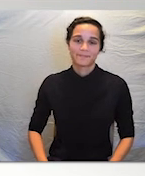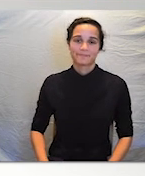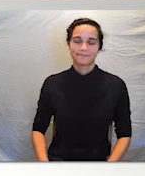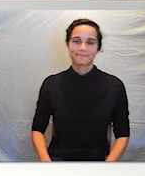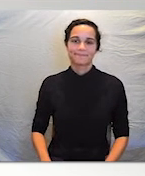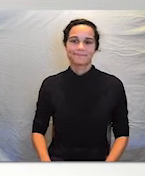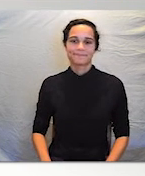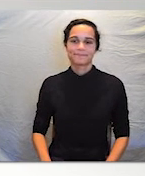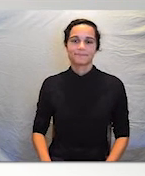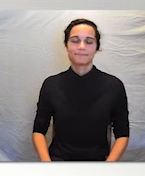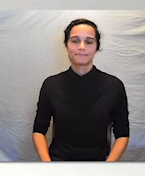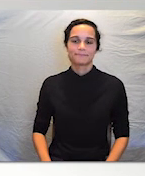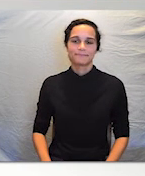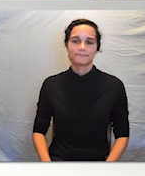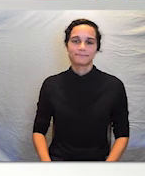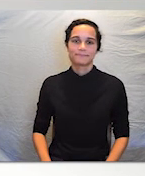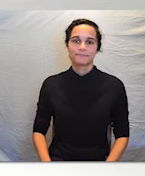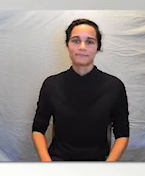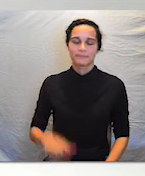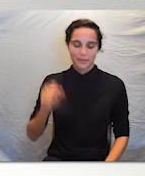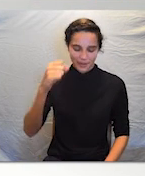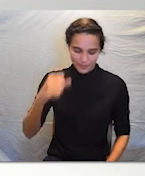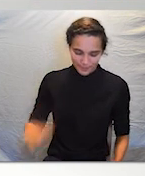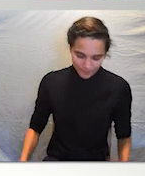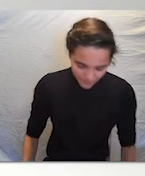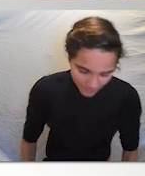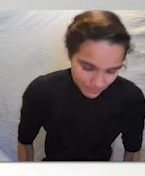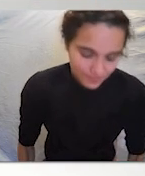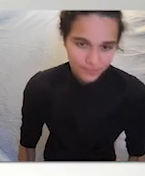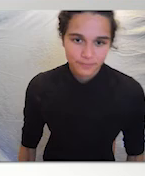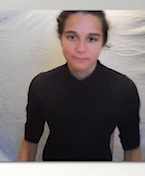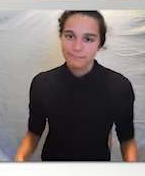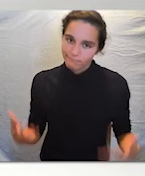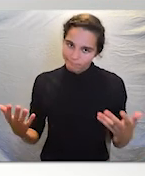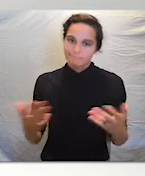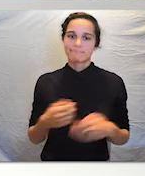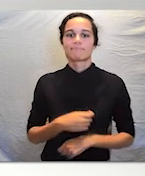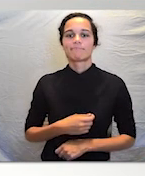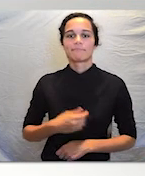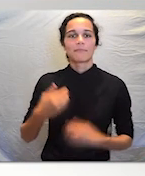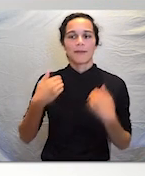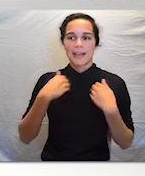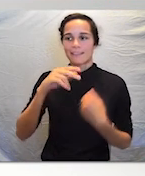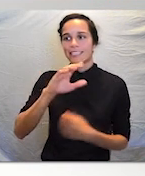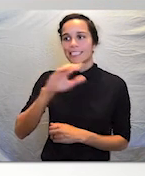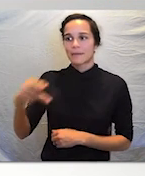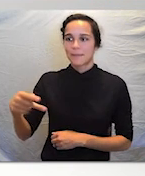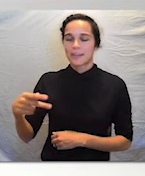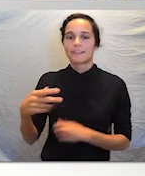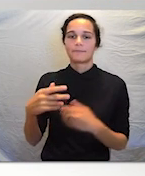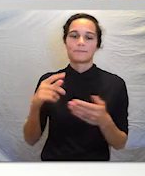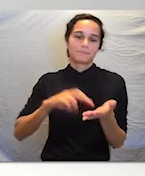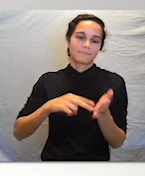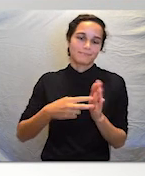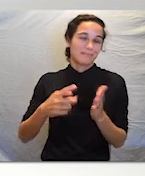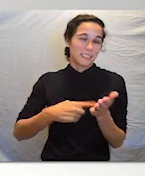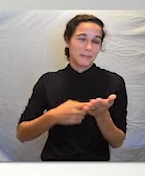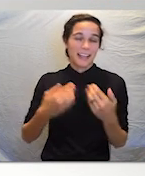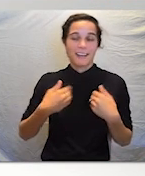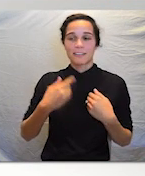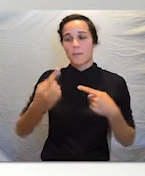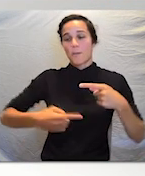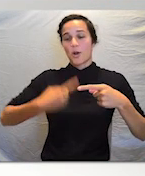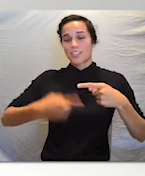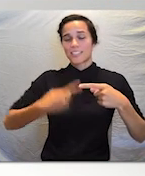Yeah, I because of the CP, I do have some processing issues, but it's not